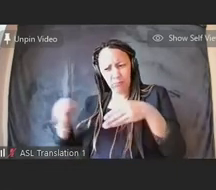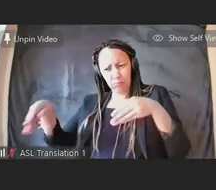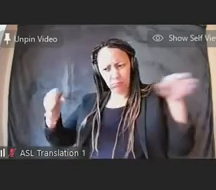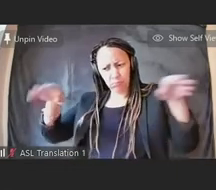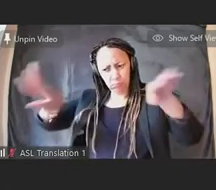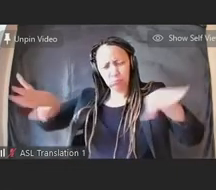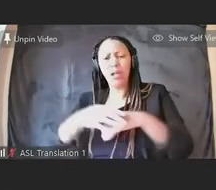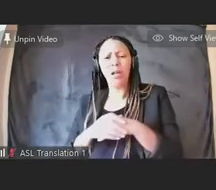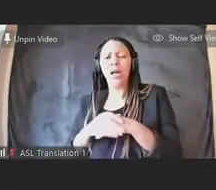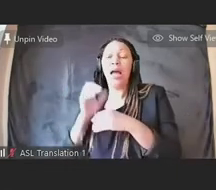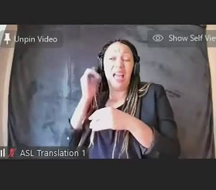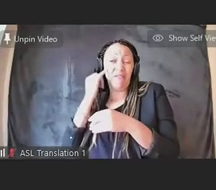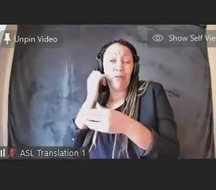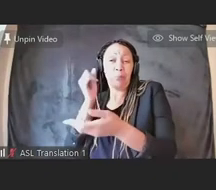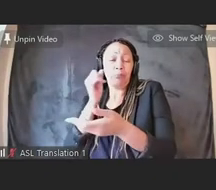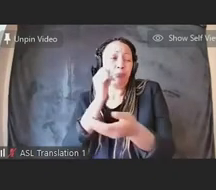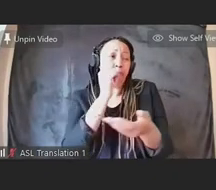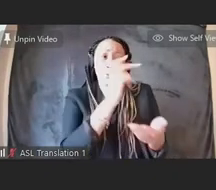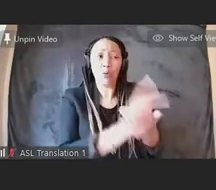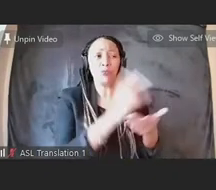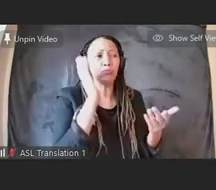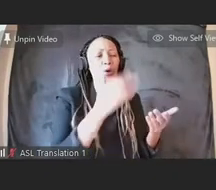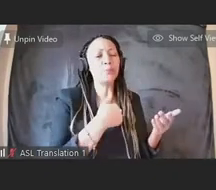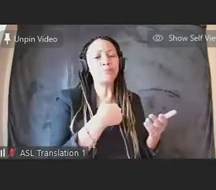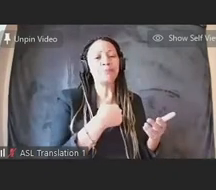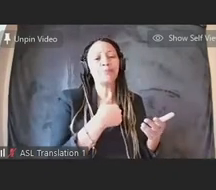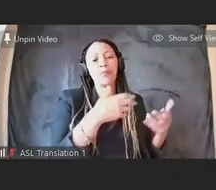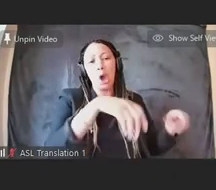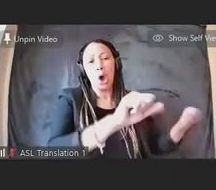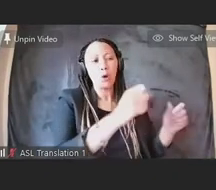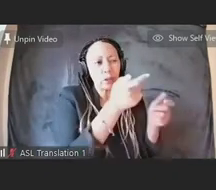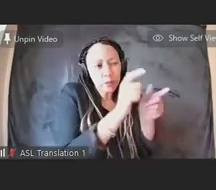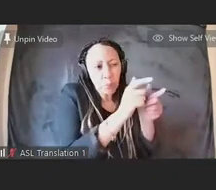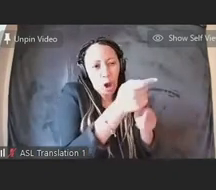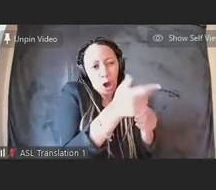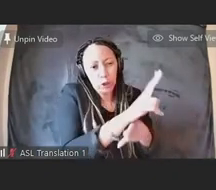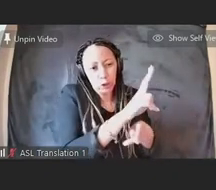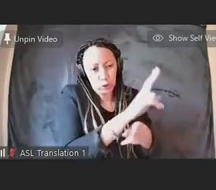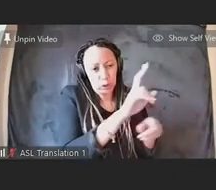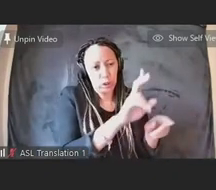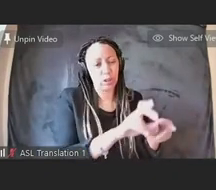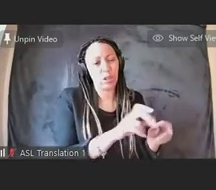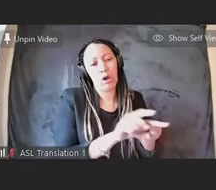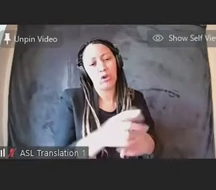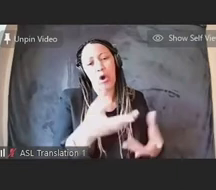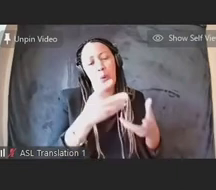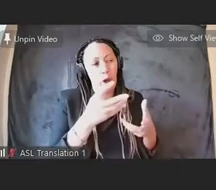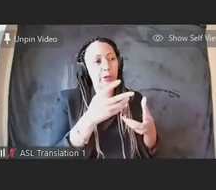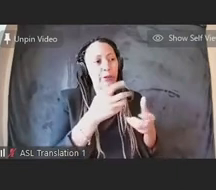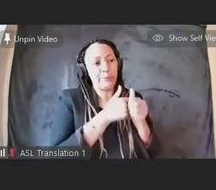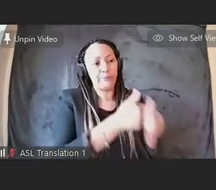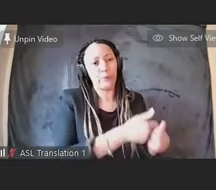would be subdivided, and it would be a host of other smaller uses. But we wouldn't even want to, we'd want to abide